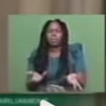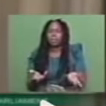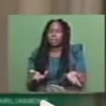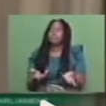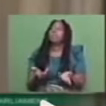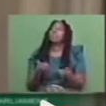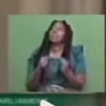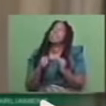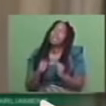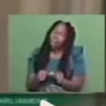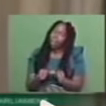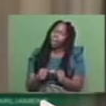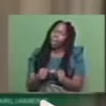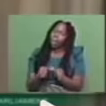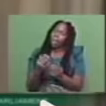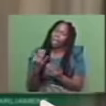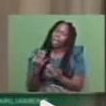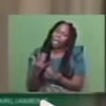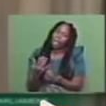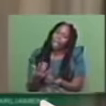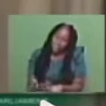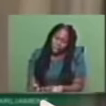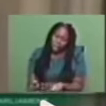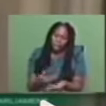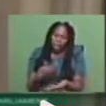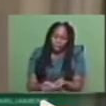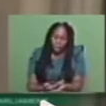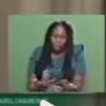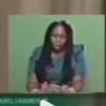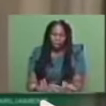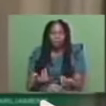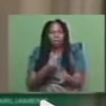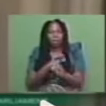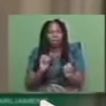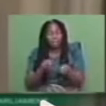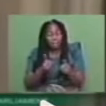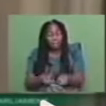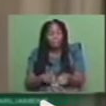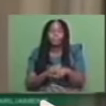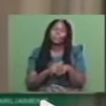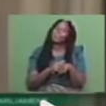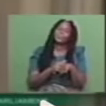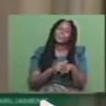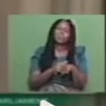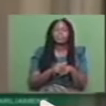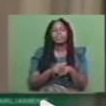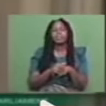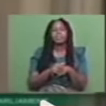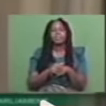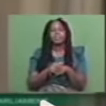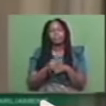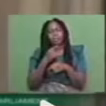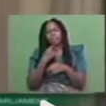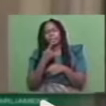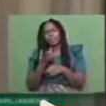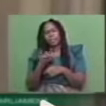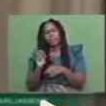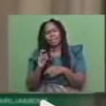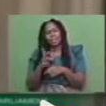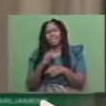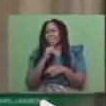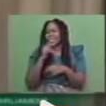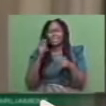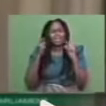When, as far as I read, it's only recently some money was approved to pay for land. So these are not